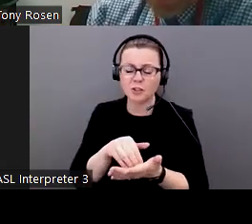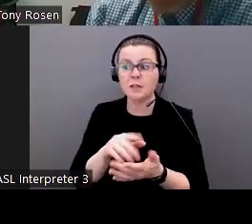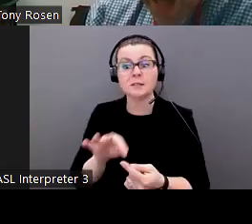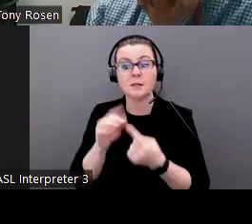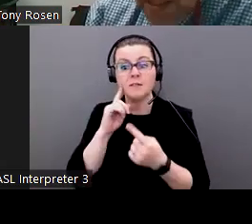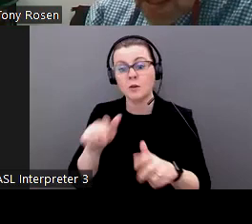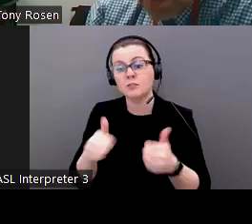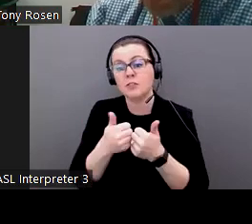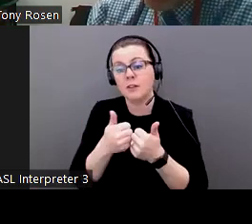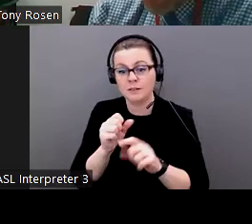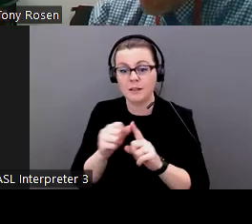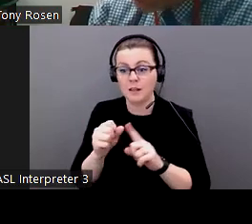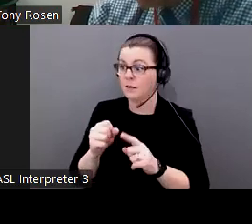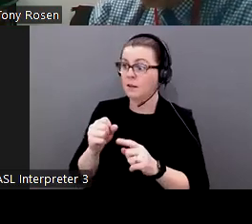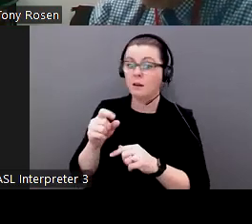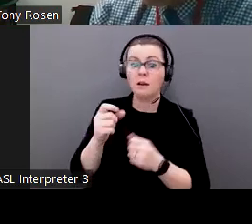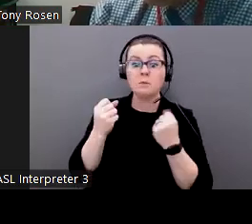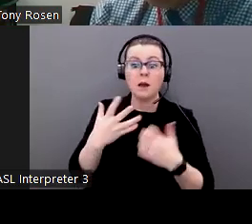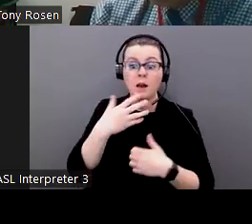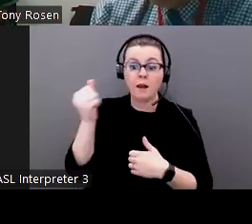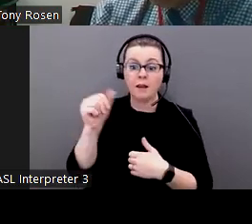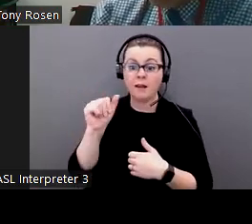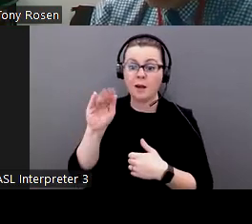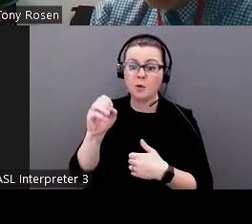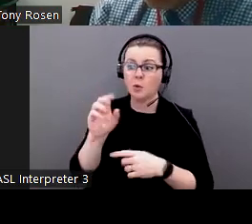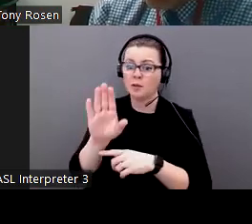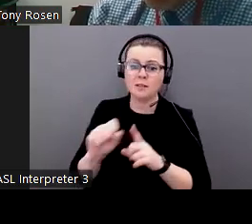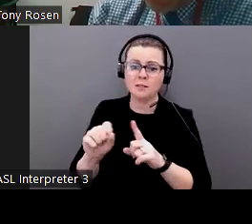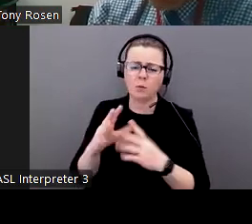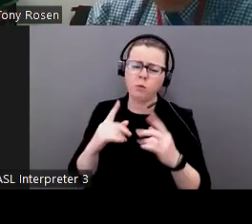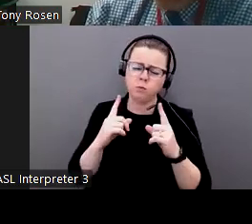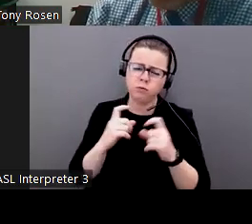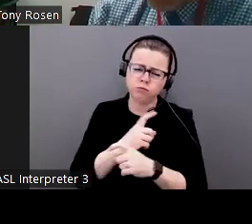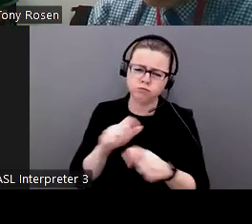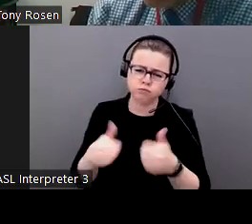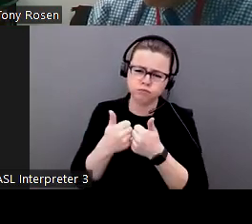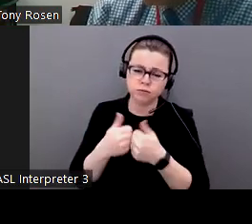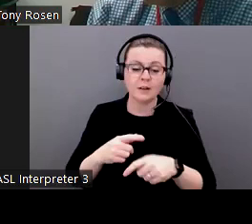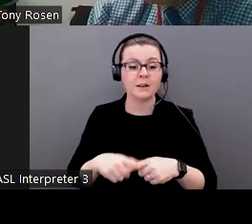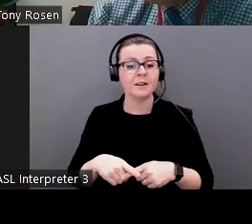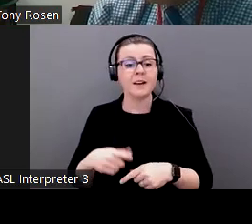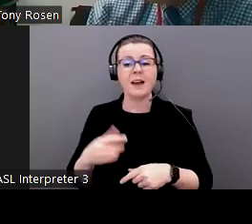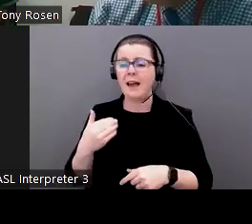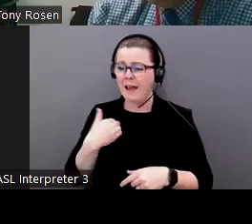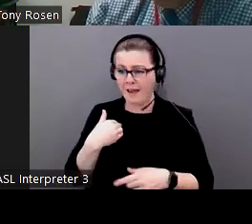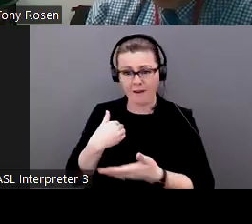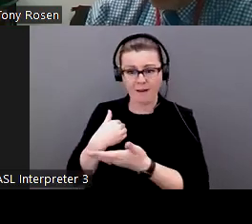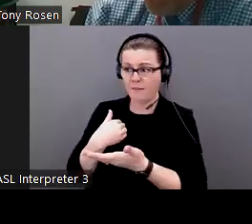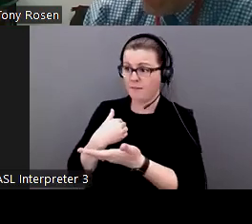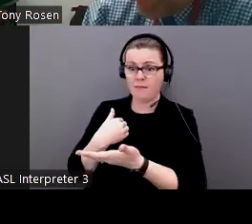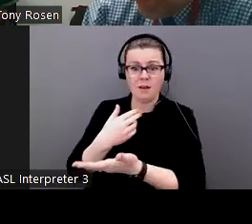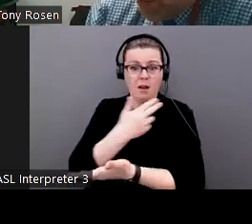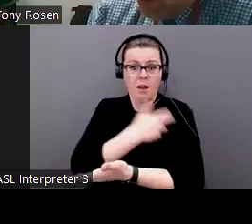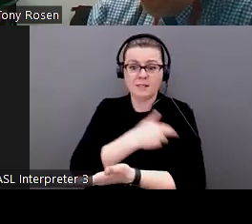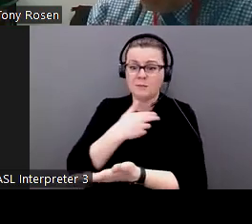Interestingly, we have lots of hospital-based social workers, and even ones that have been doing this for